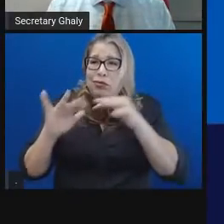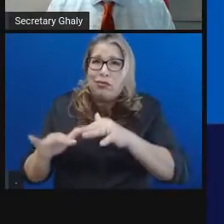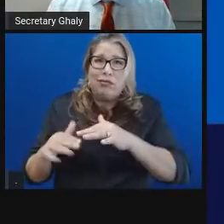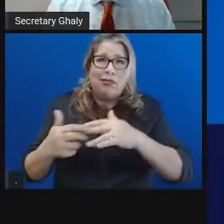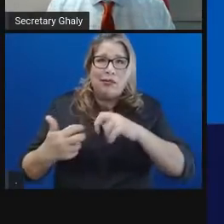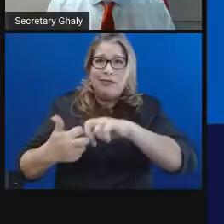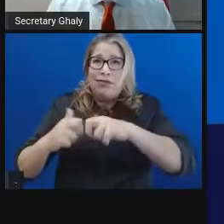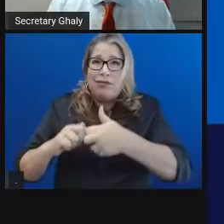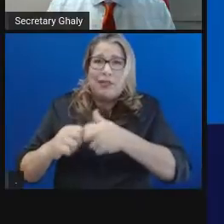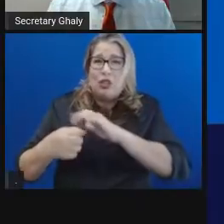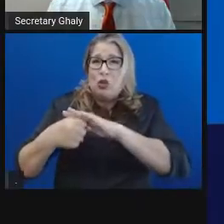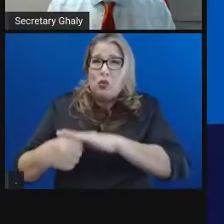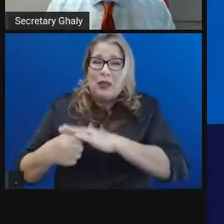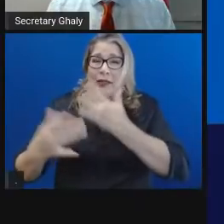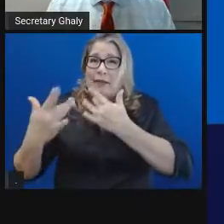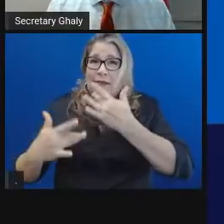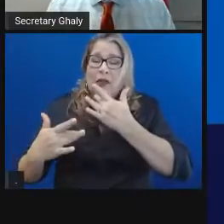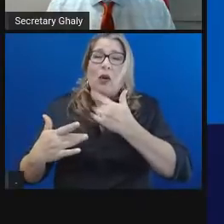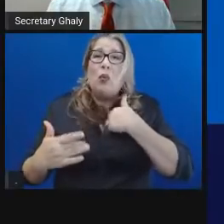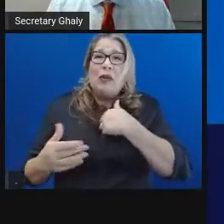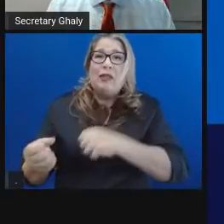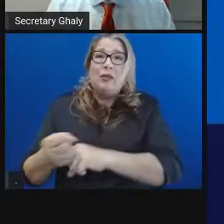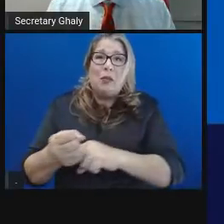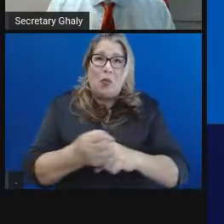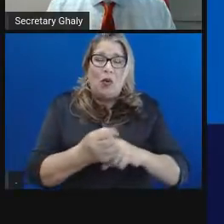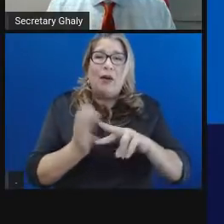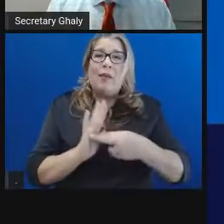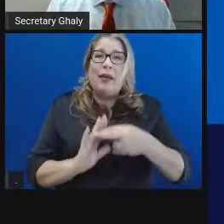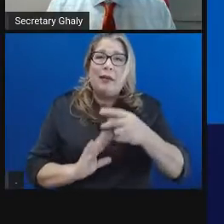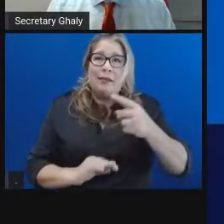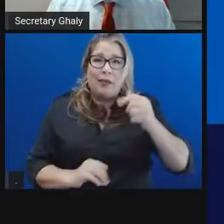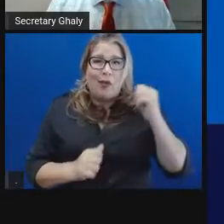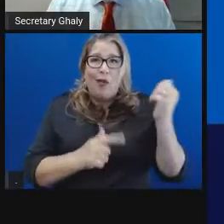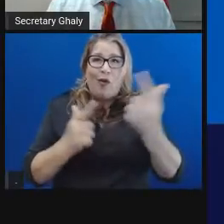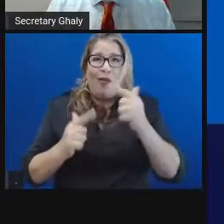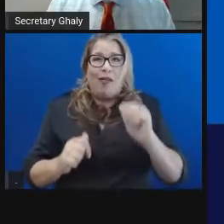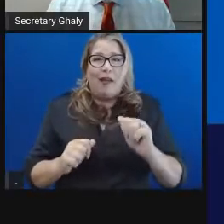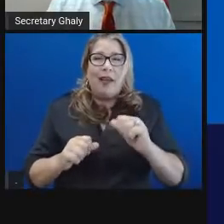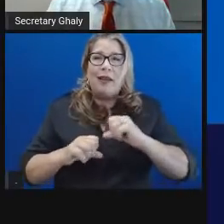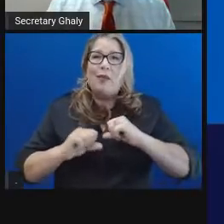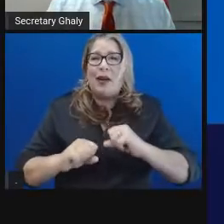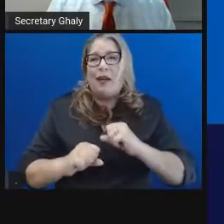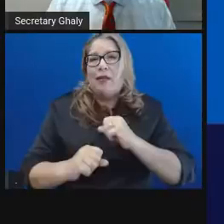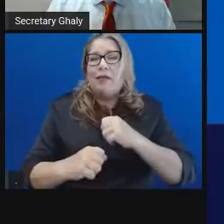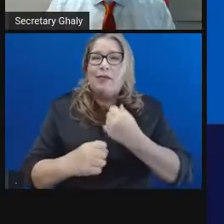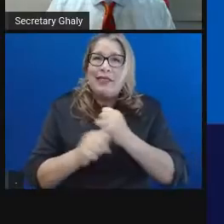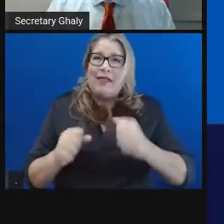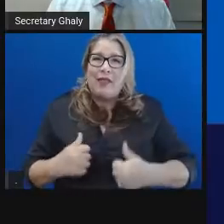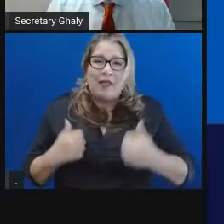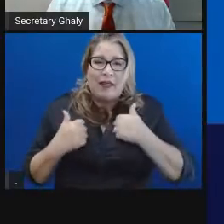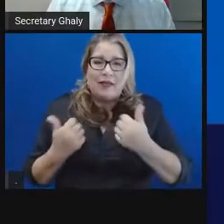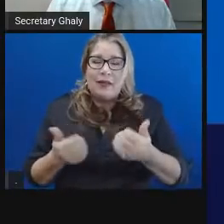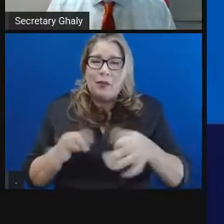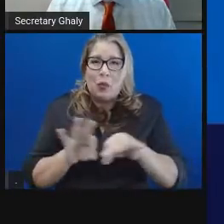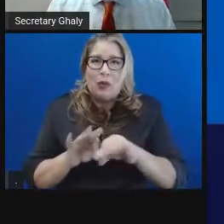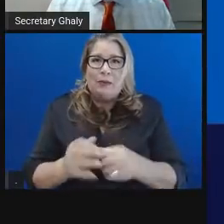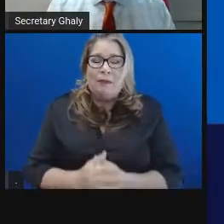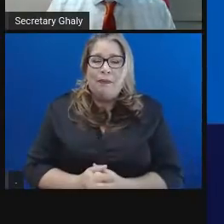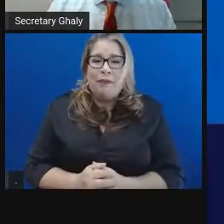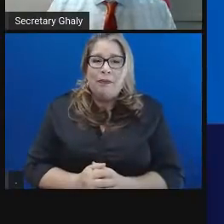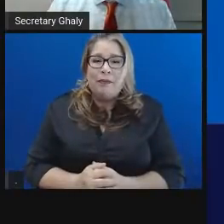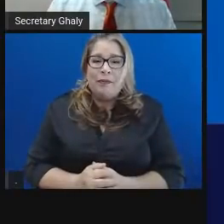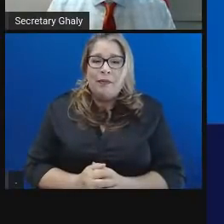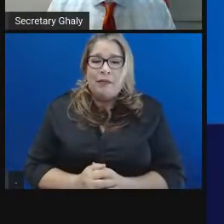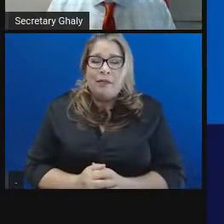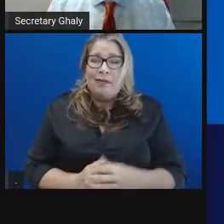save lives more effectively. I think some of the stories of communities so deeply impacted, whether